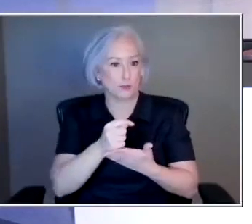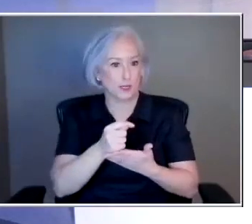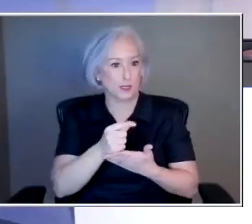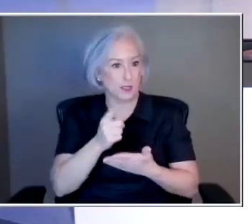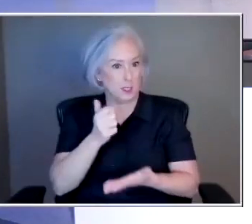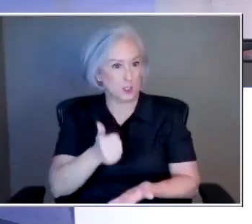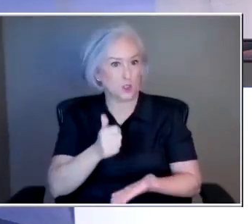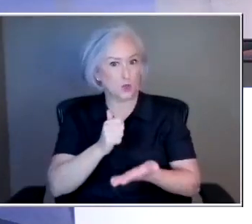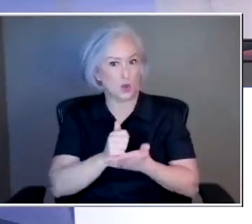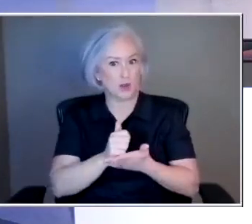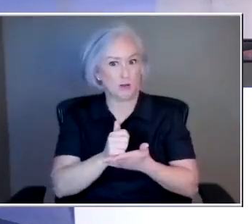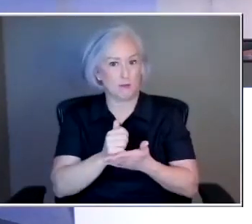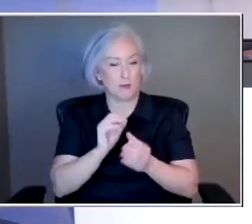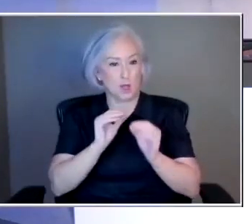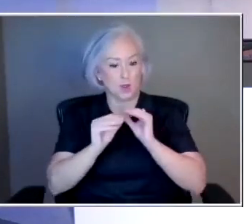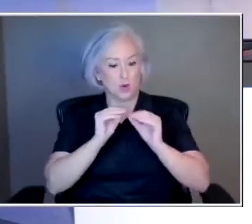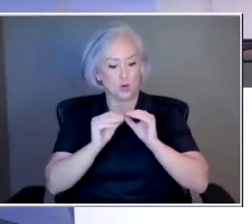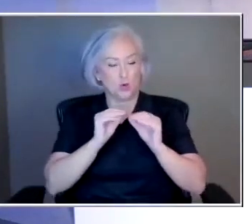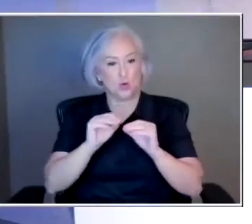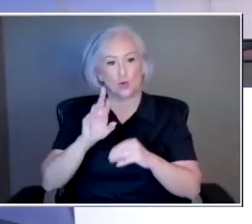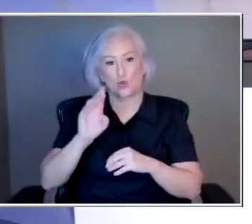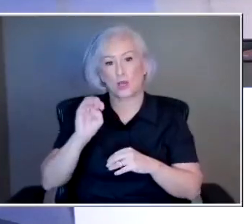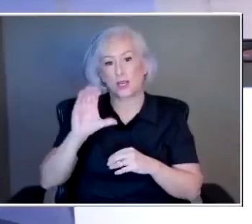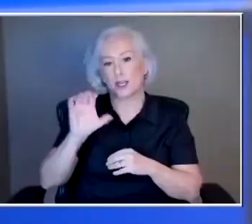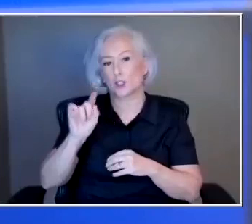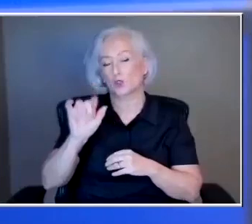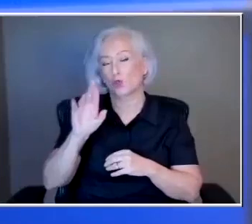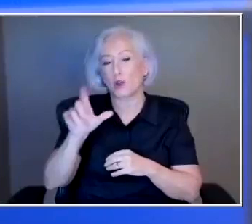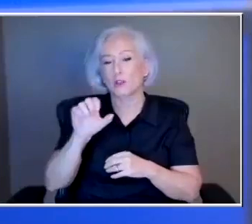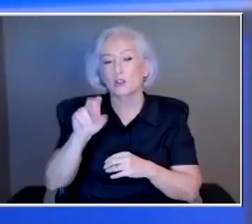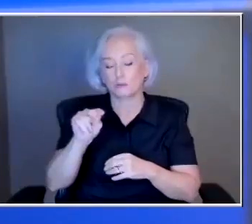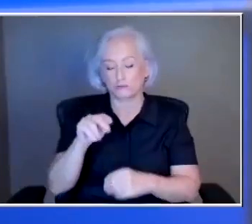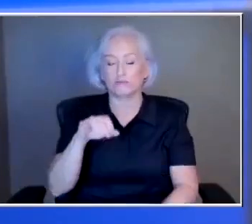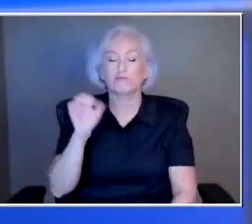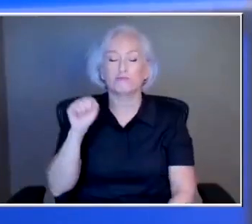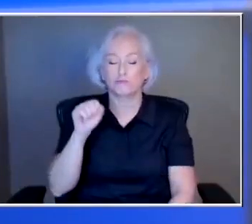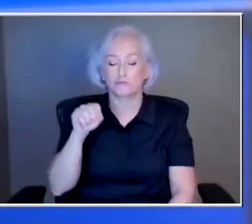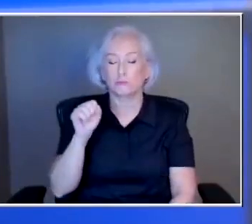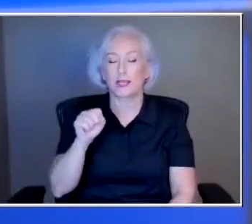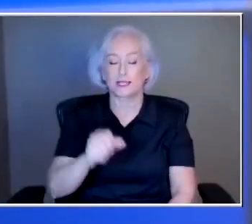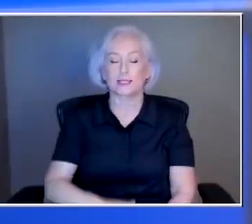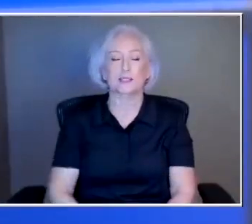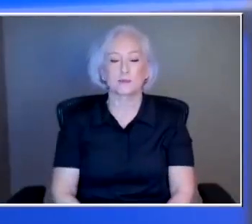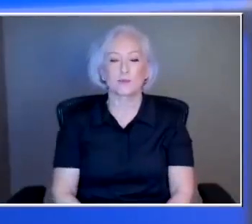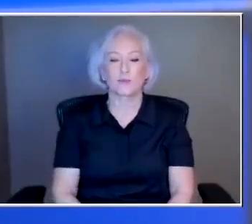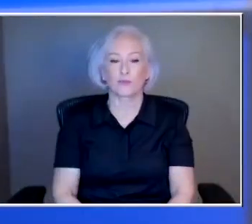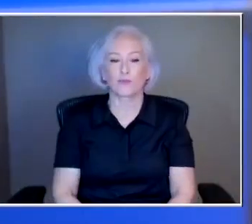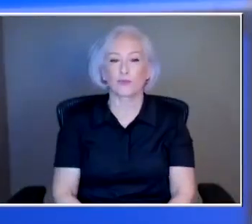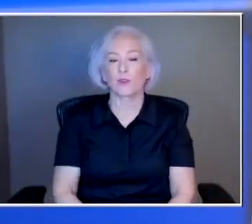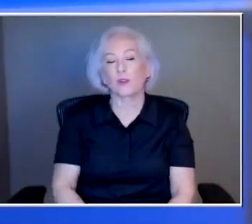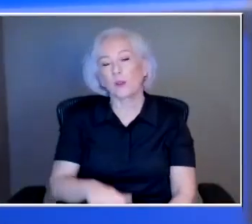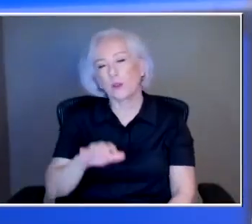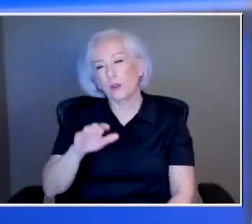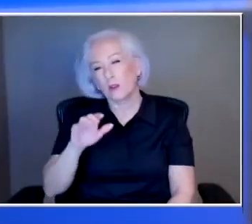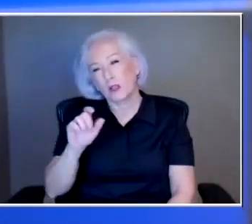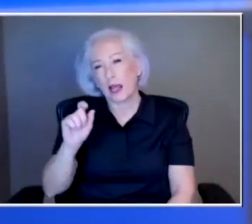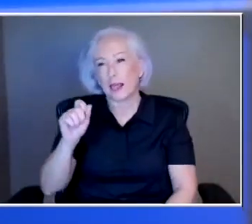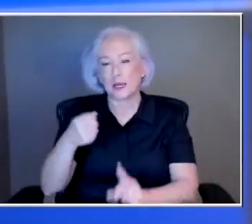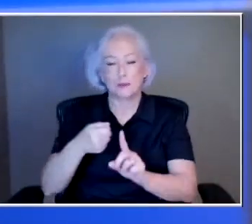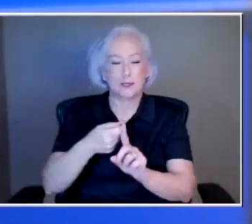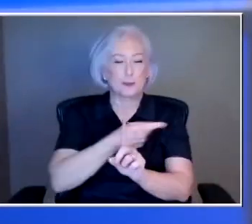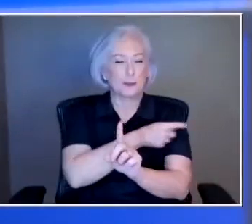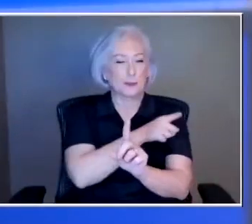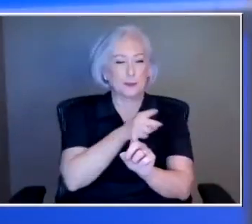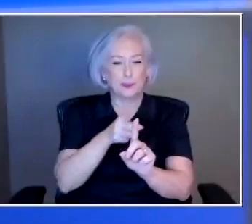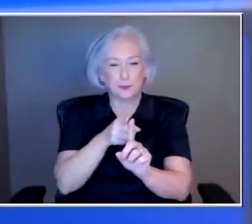that's part of the story. Yes. So I had some reconstruction, which was a little bit different route because I didn't have the